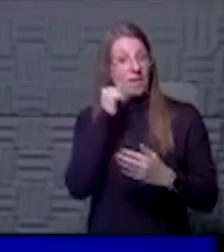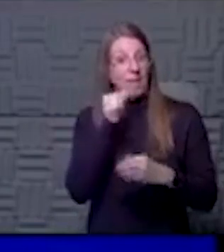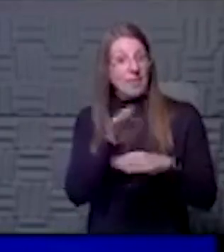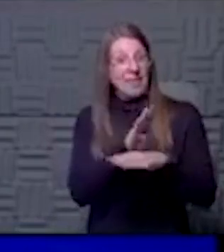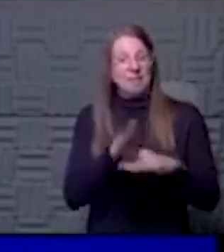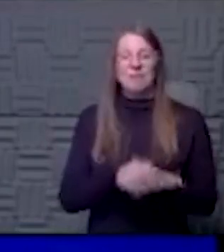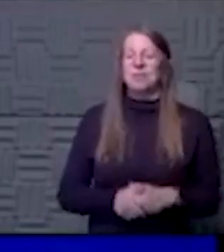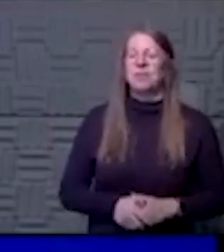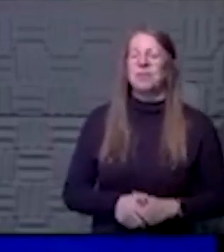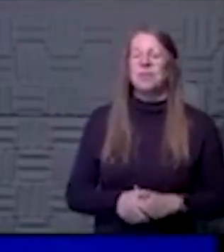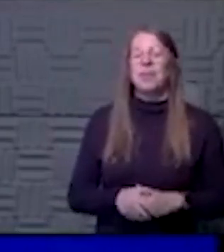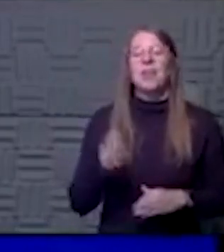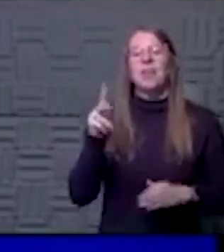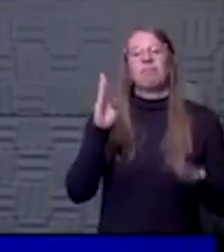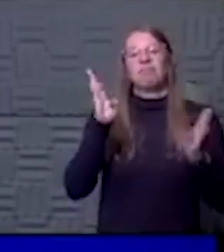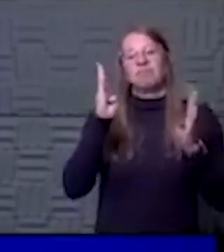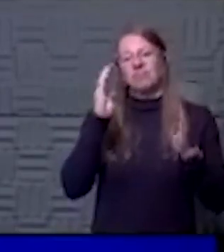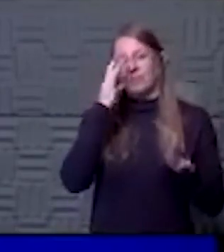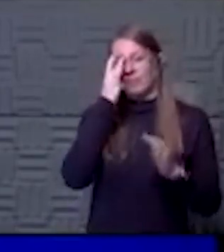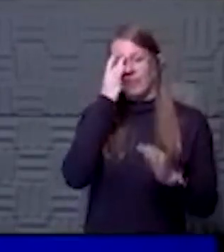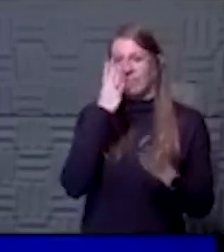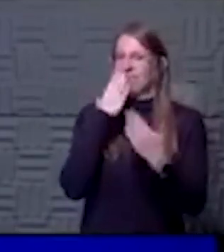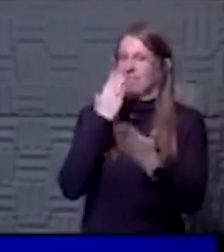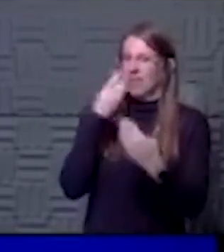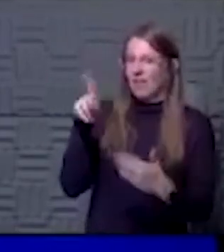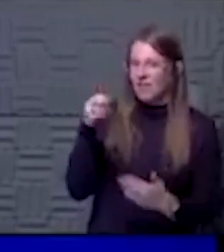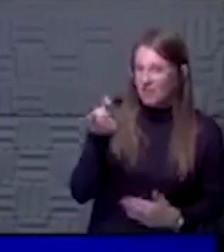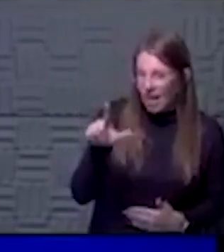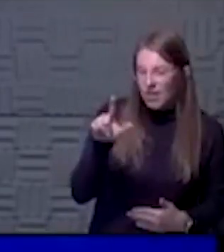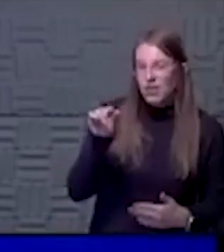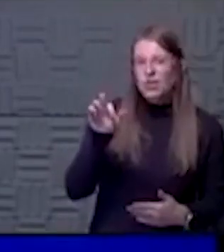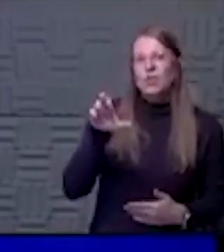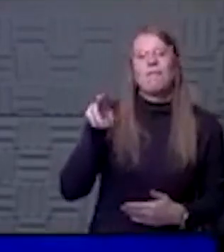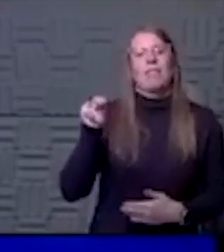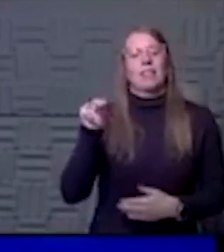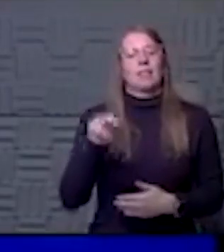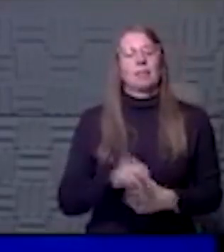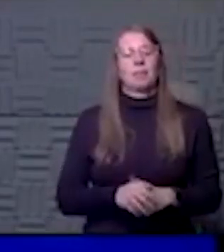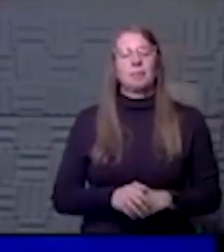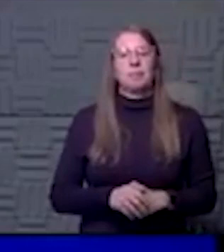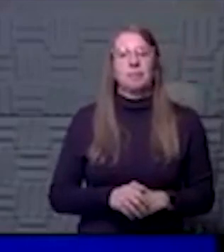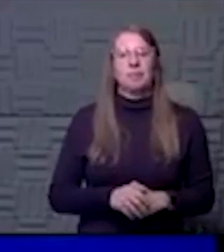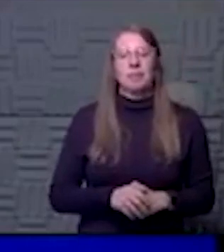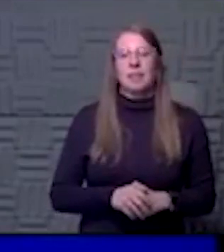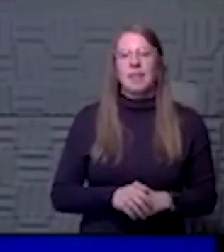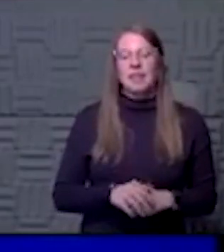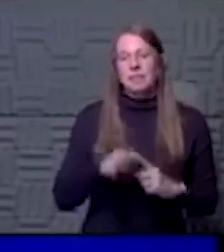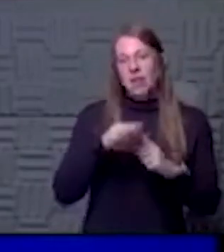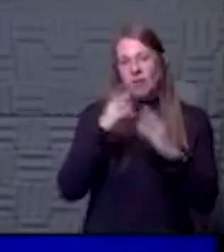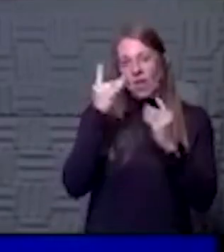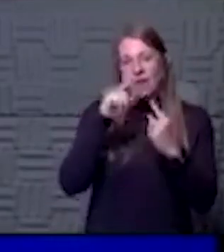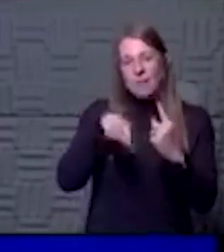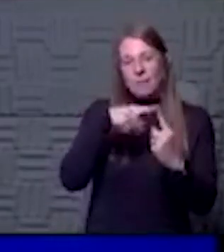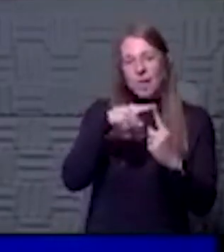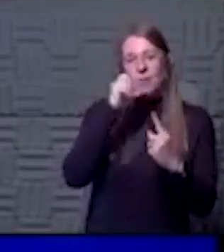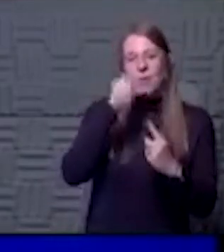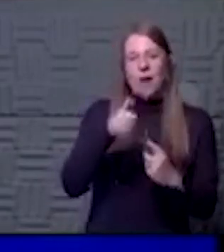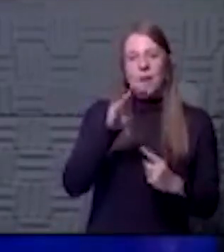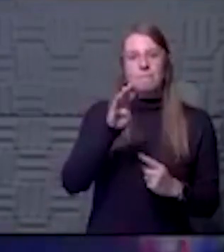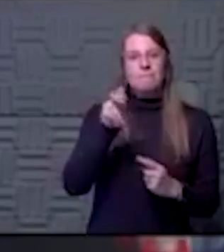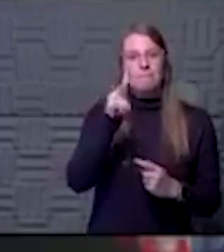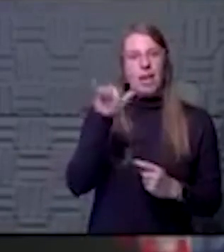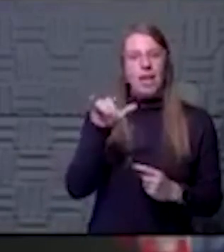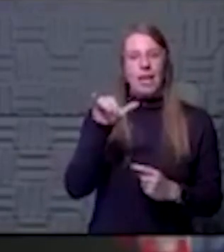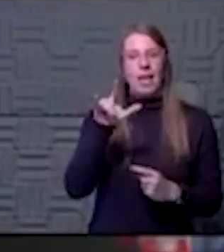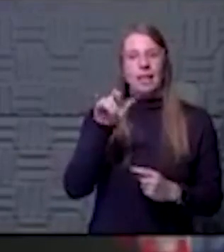right, listen, folks, first of all, our hats off. A big thank you to Phil Griffin. And just special thoughts about tomorrow. Dr. Becky Lowry,